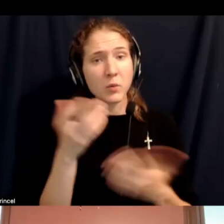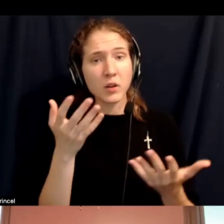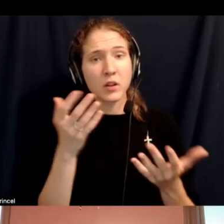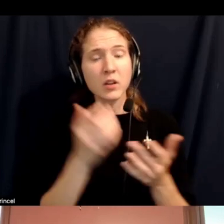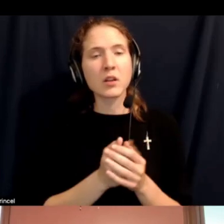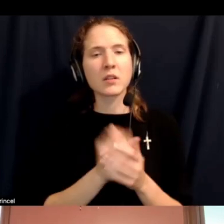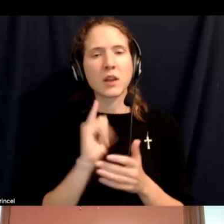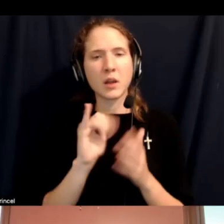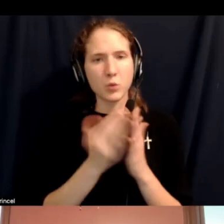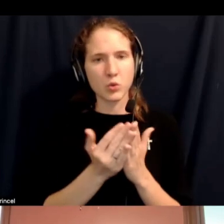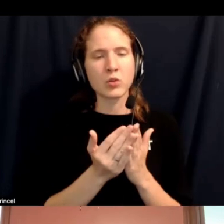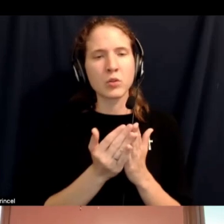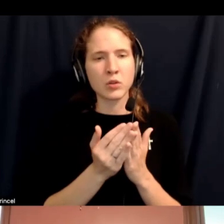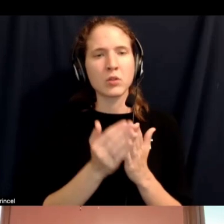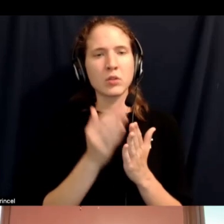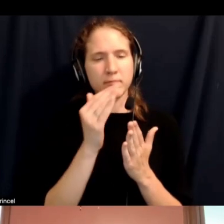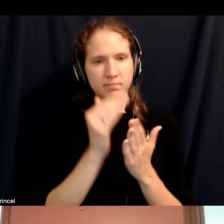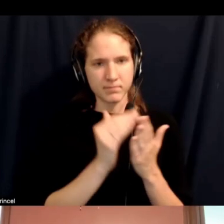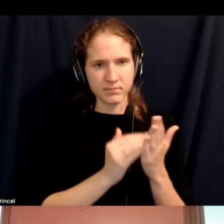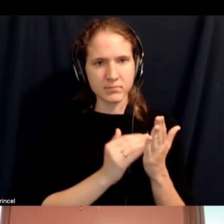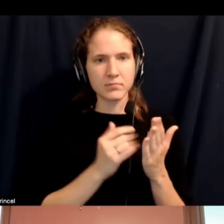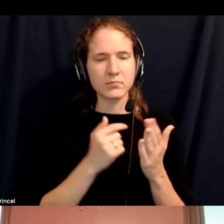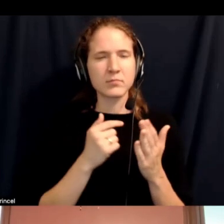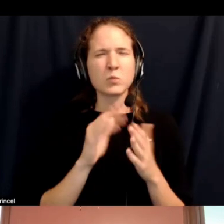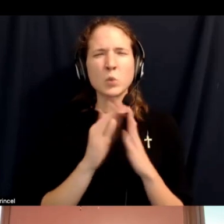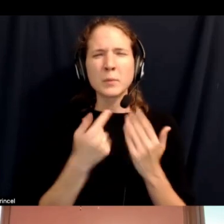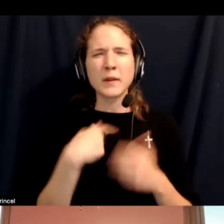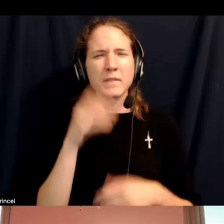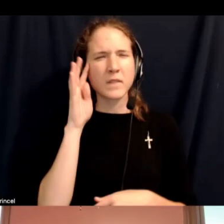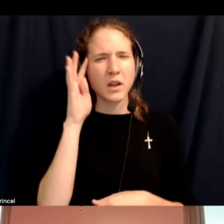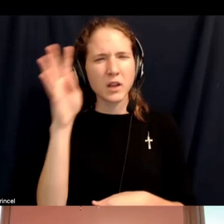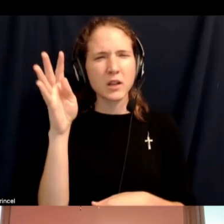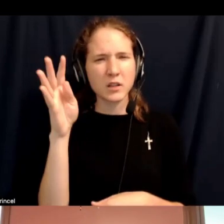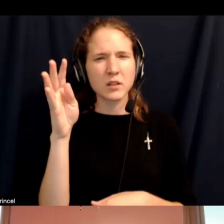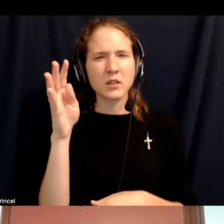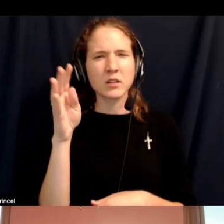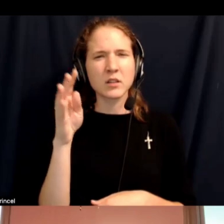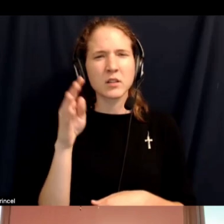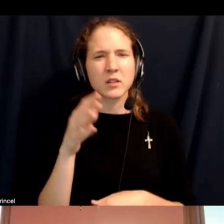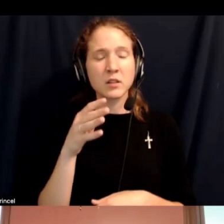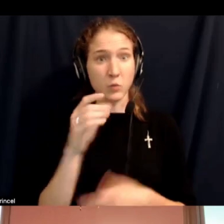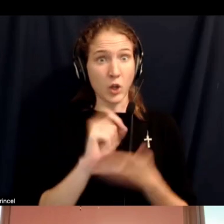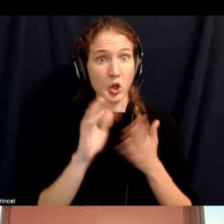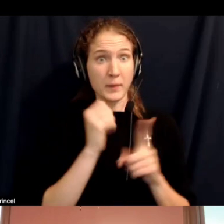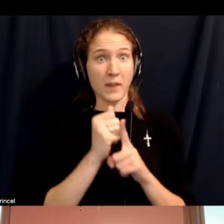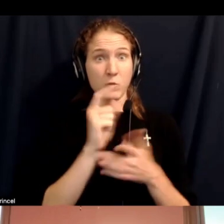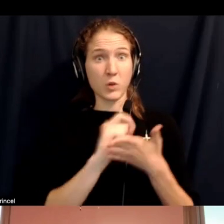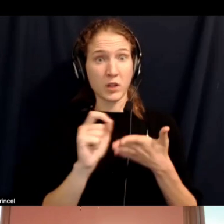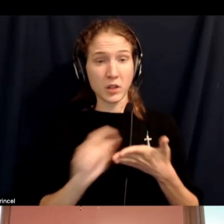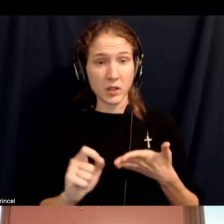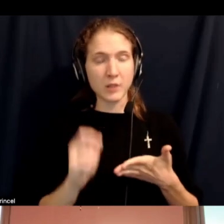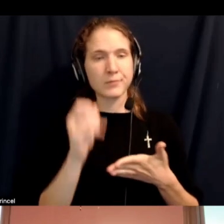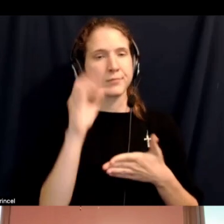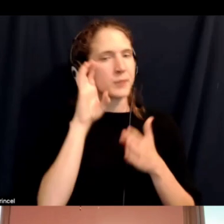book was I invented books that the writer had written and illustrated. And I described